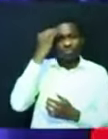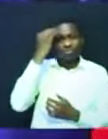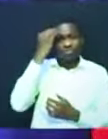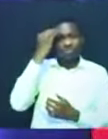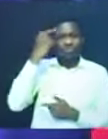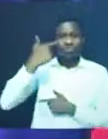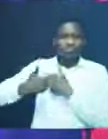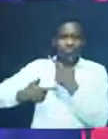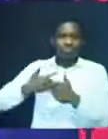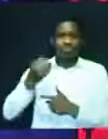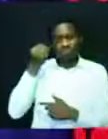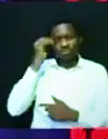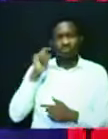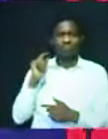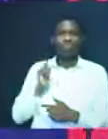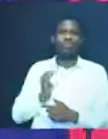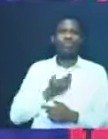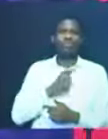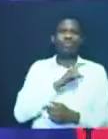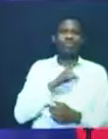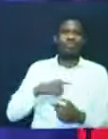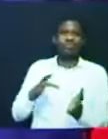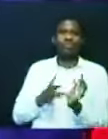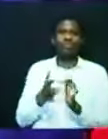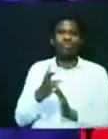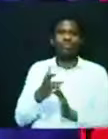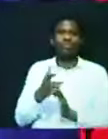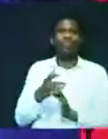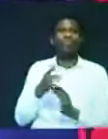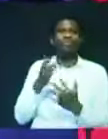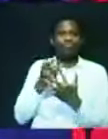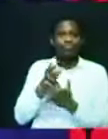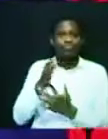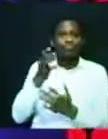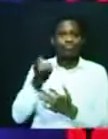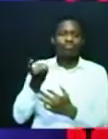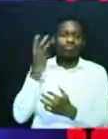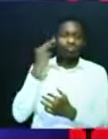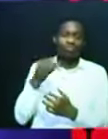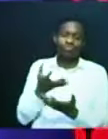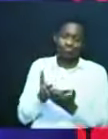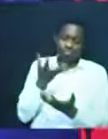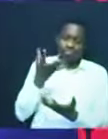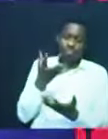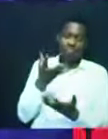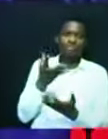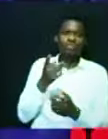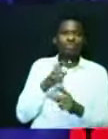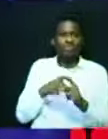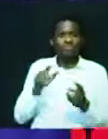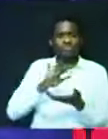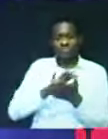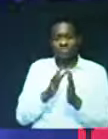sake he became poor, so that you through his poverty might be rich.